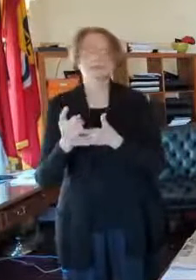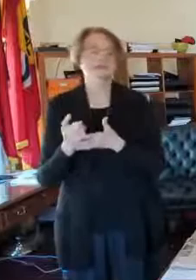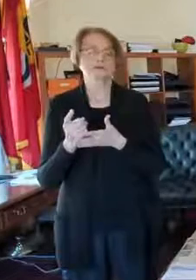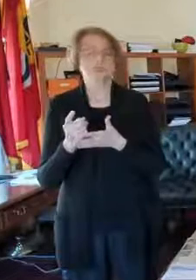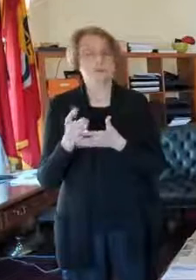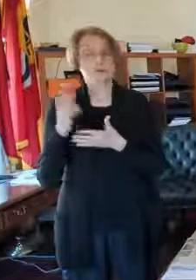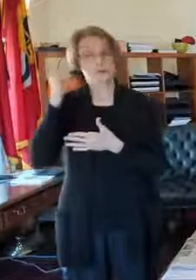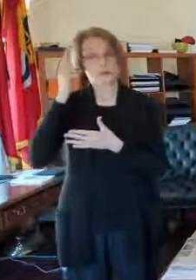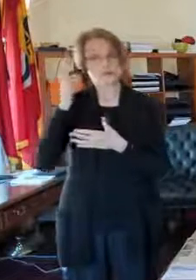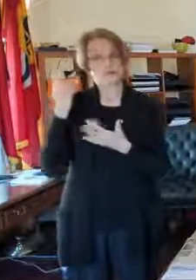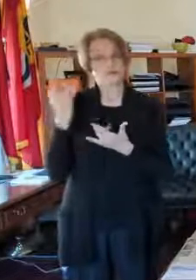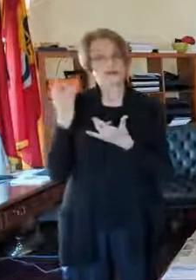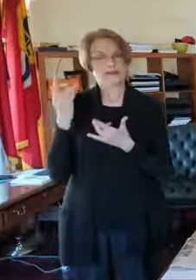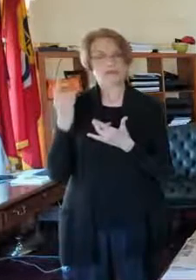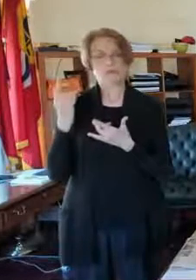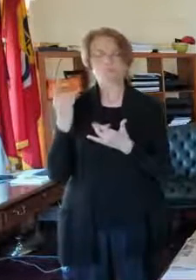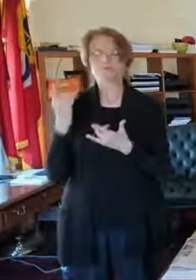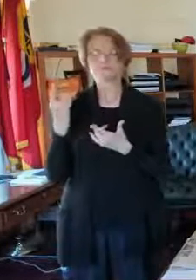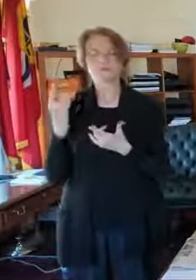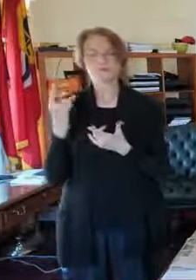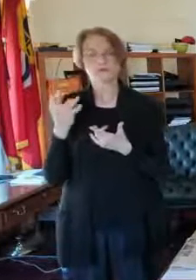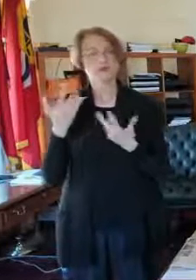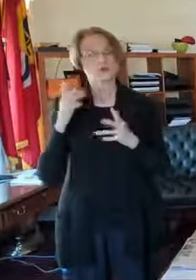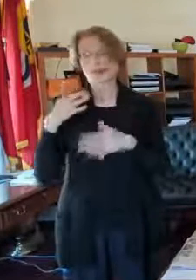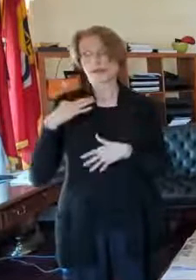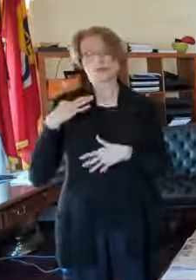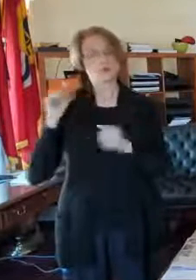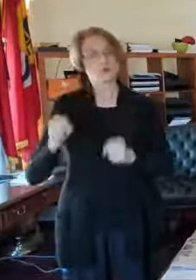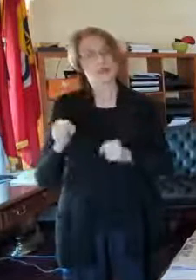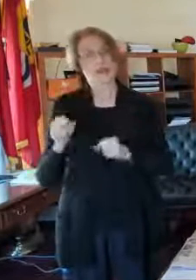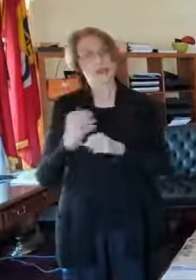now, you're already eligible